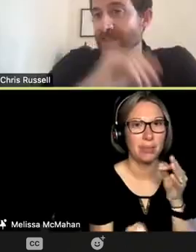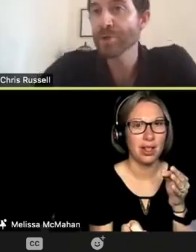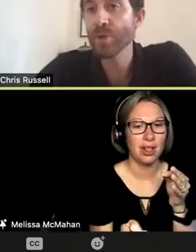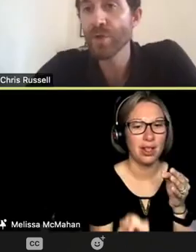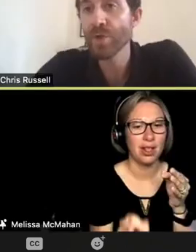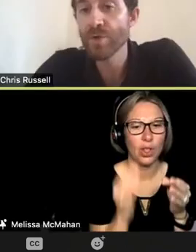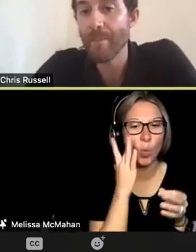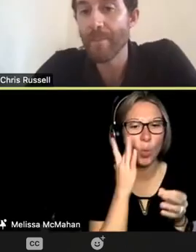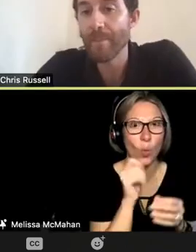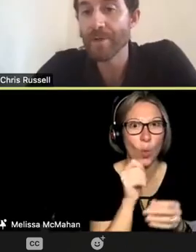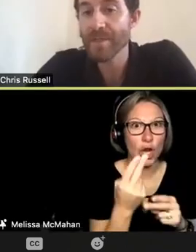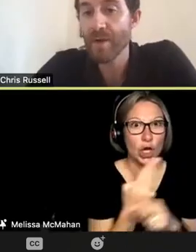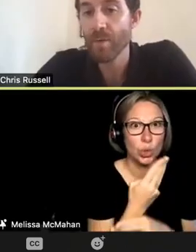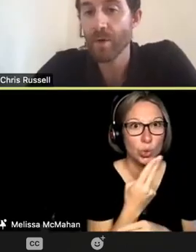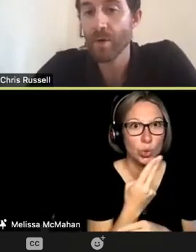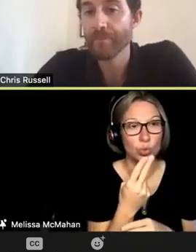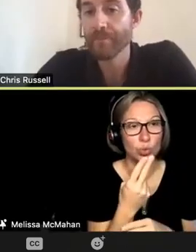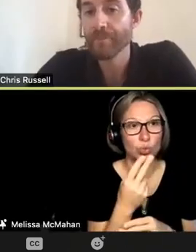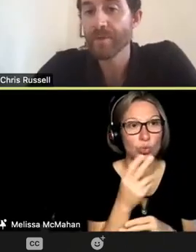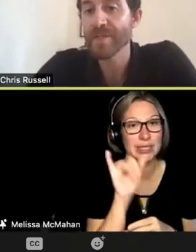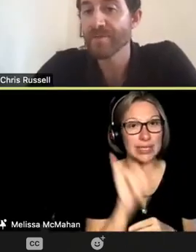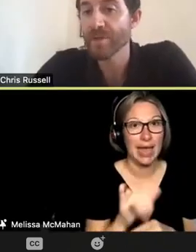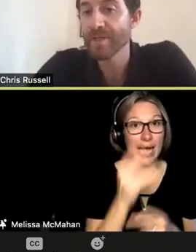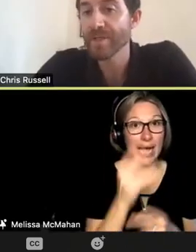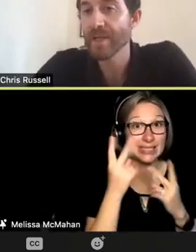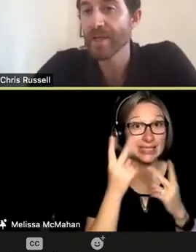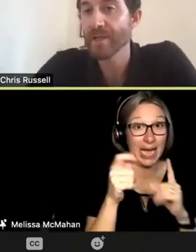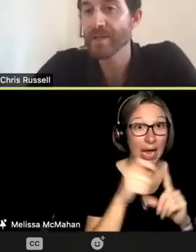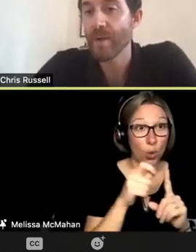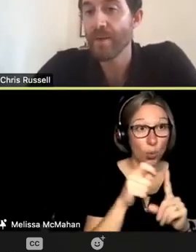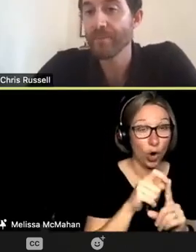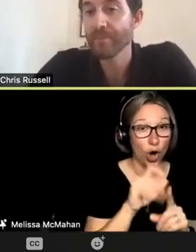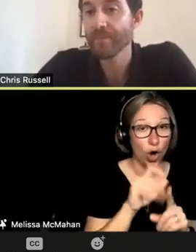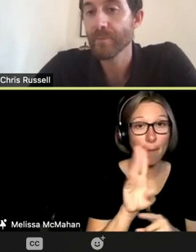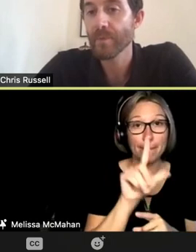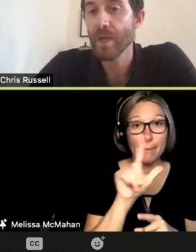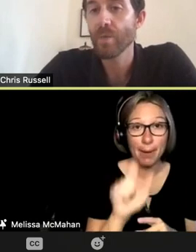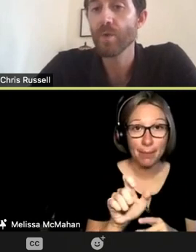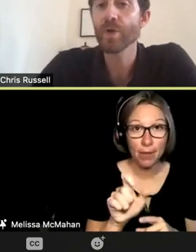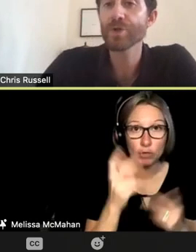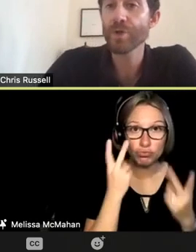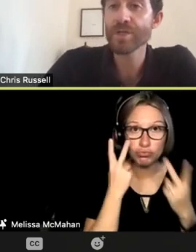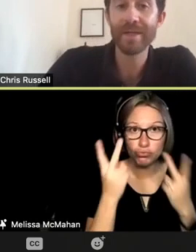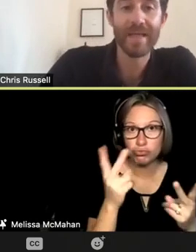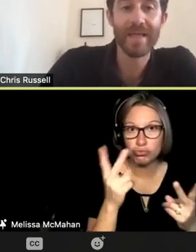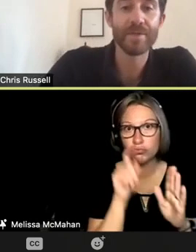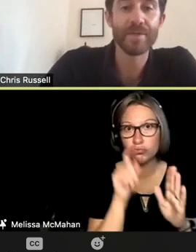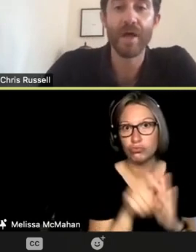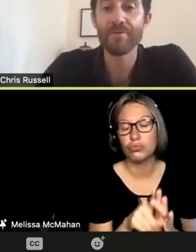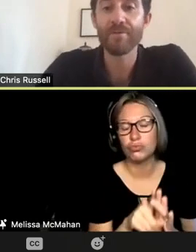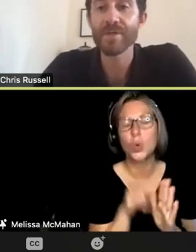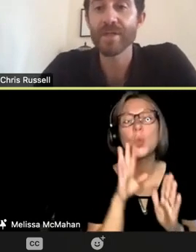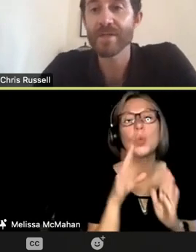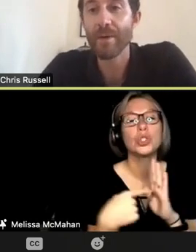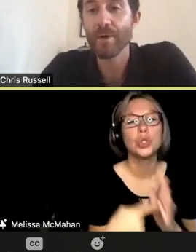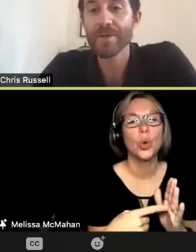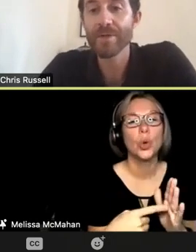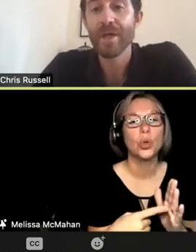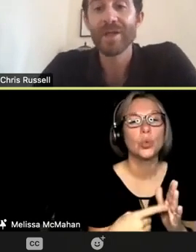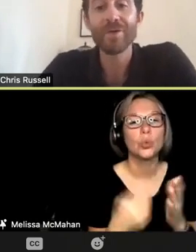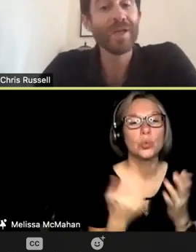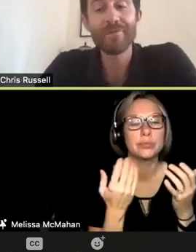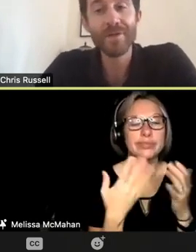Why not just actually use a bubbled sight word that's visually distinct as well? Okay, we're going to show you some examples of using